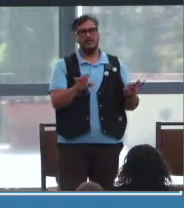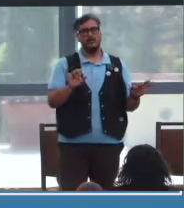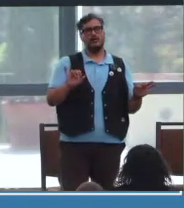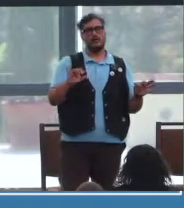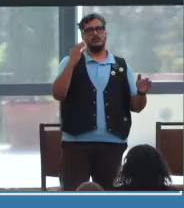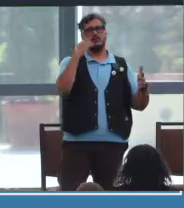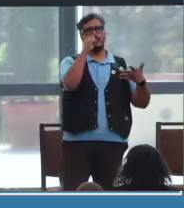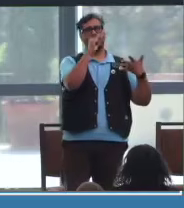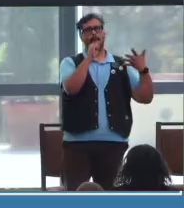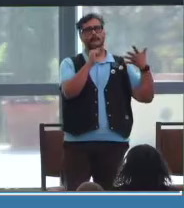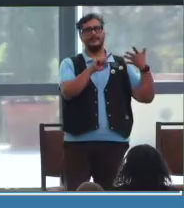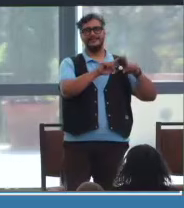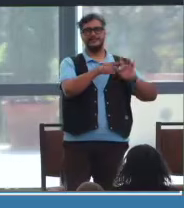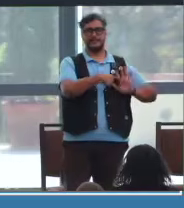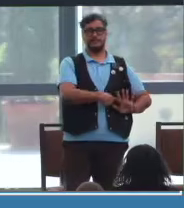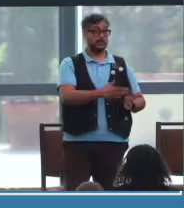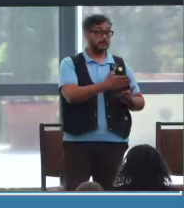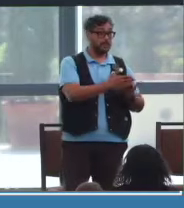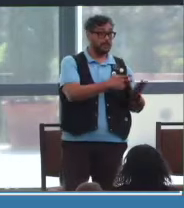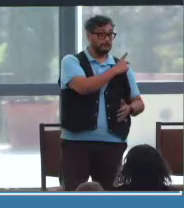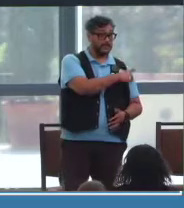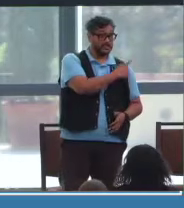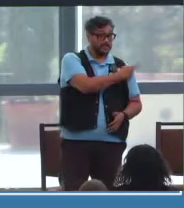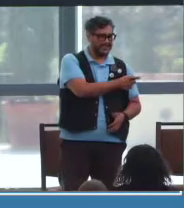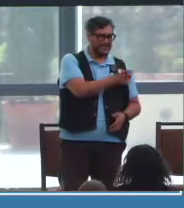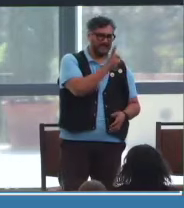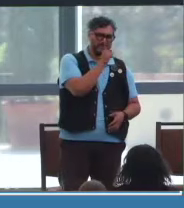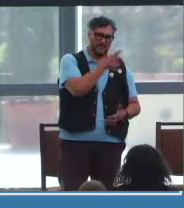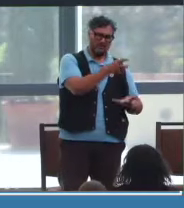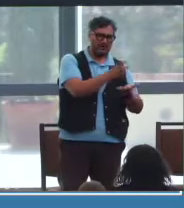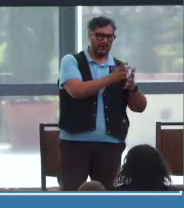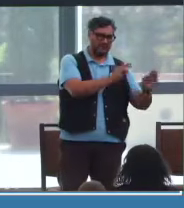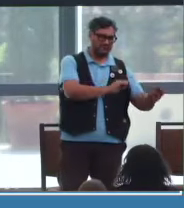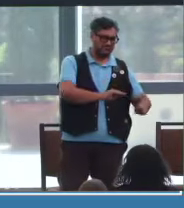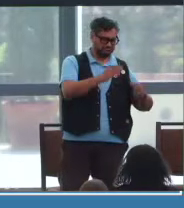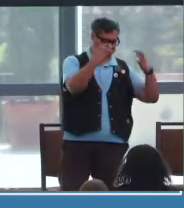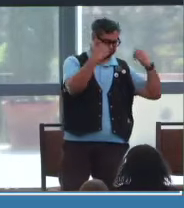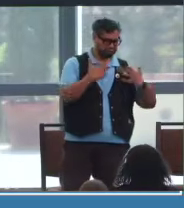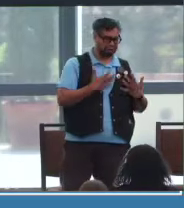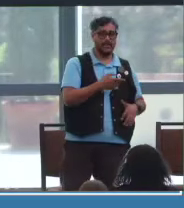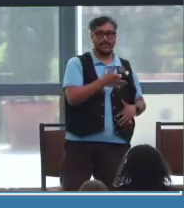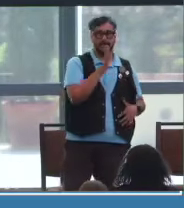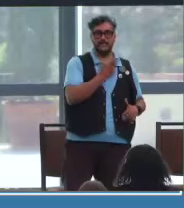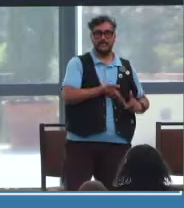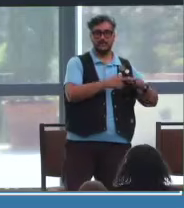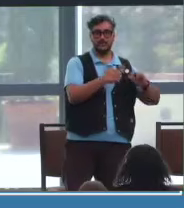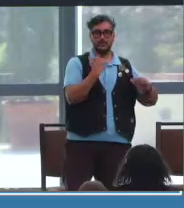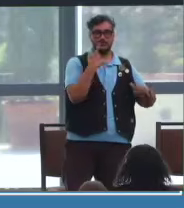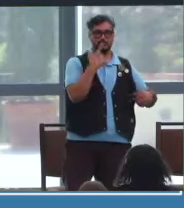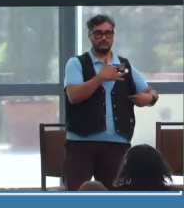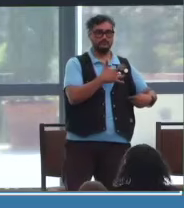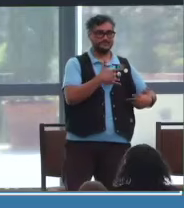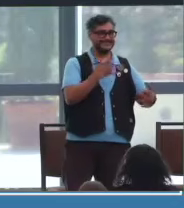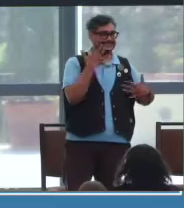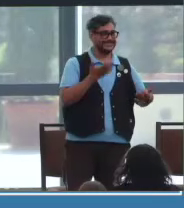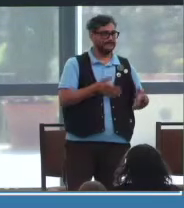may be in patients who have very severe vasomotor symptoms that you can actually even have an increased risk of cardiovascular